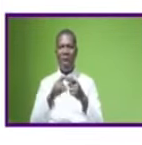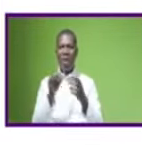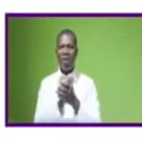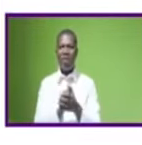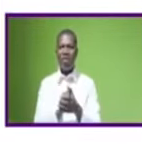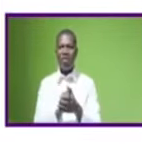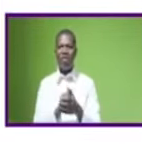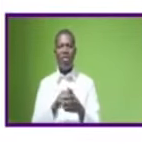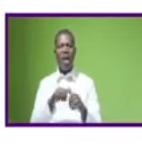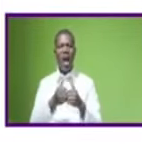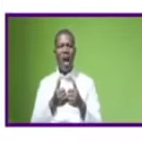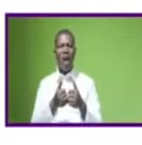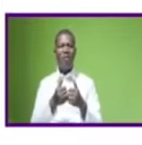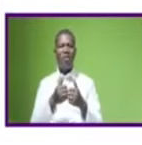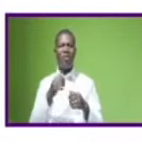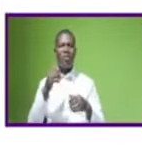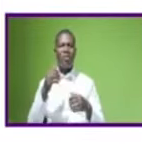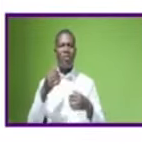nanatadia sanansue.